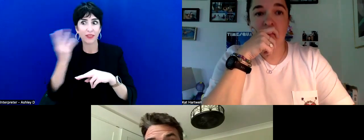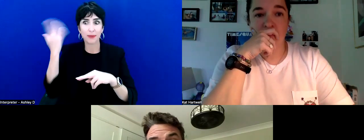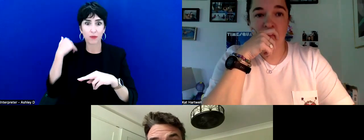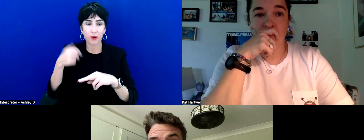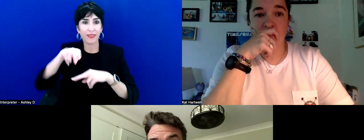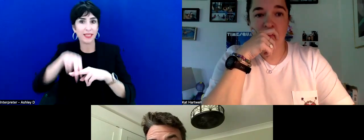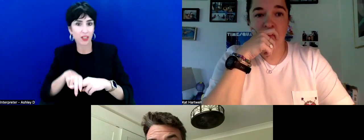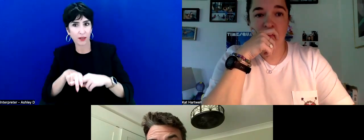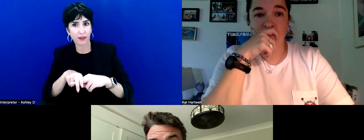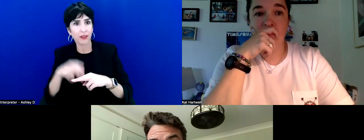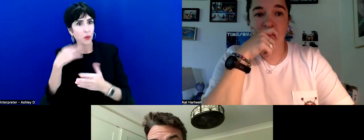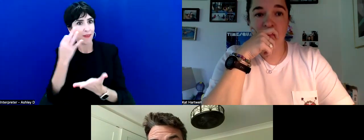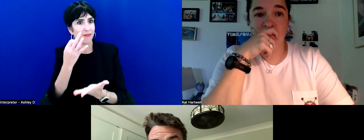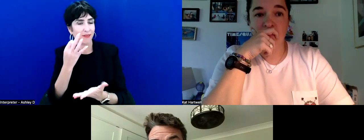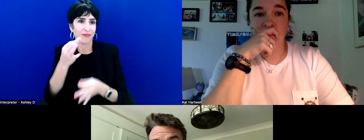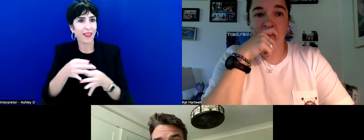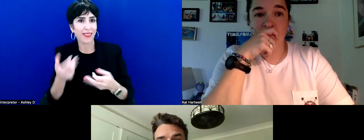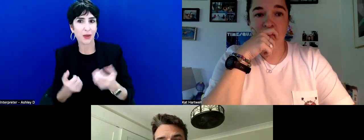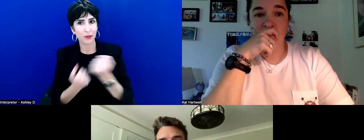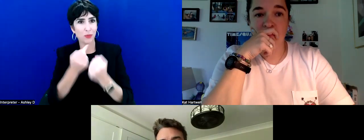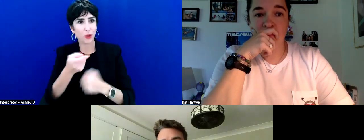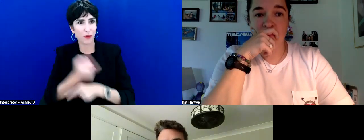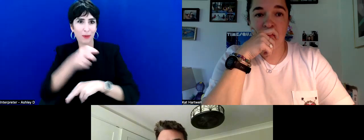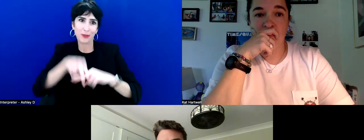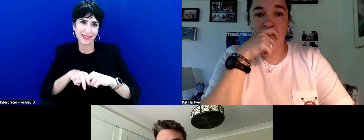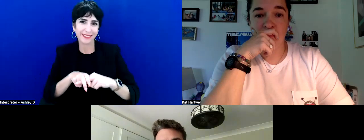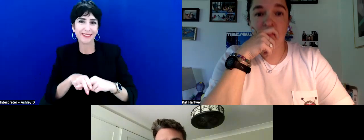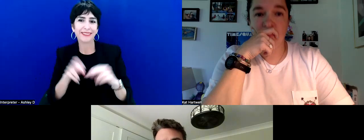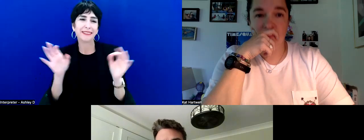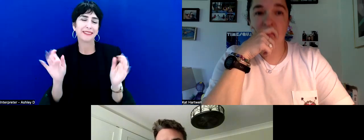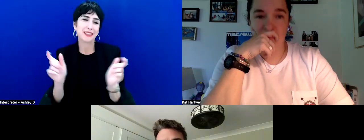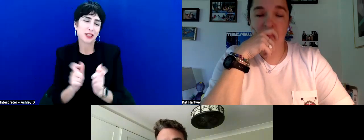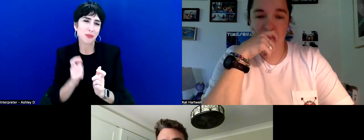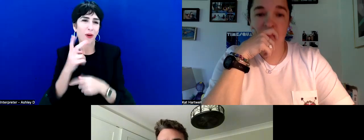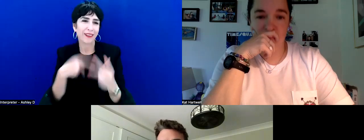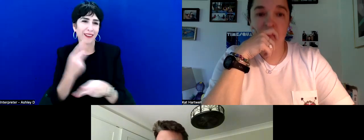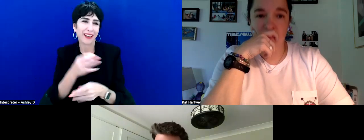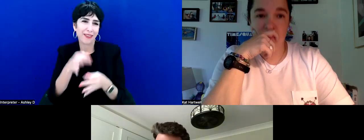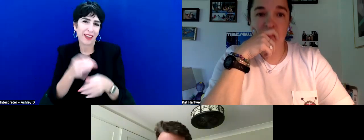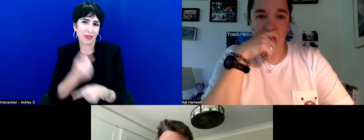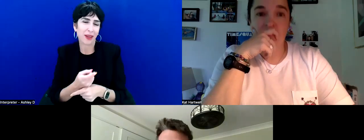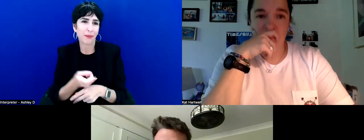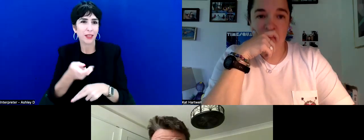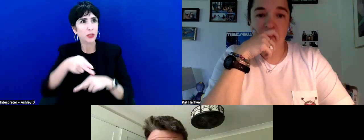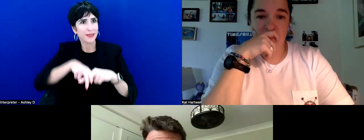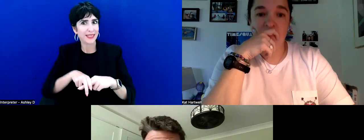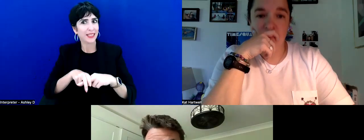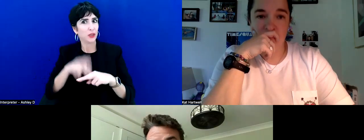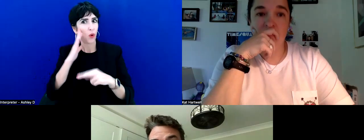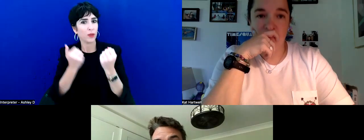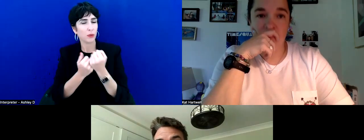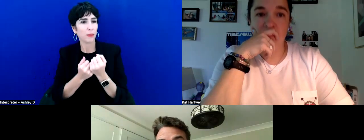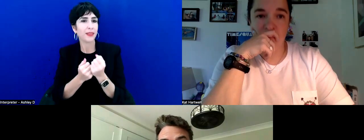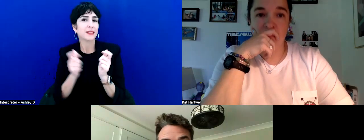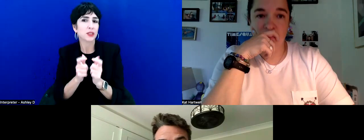sit on it. They have faith that it's going to hold them up. Now, that's a very small version of faith, but it's a very small place to